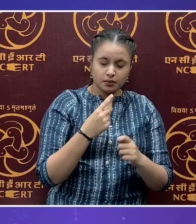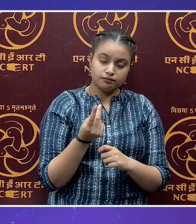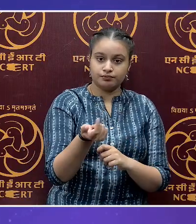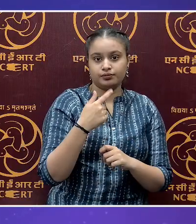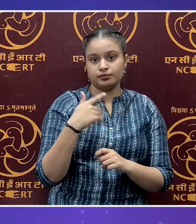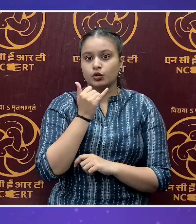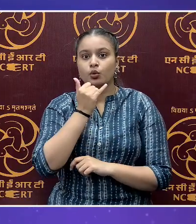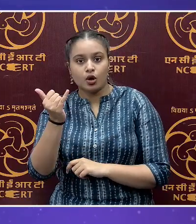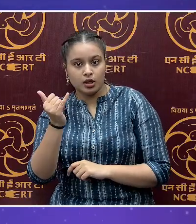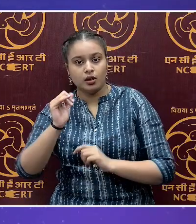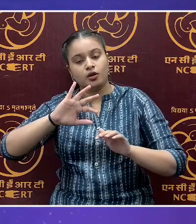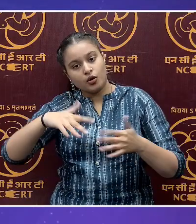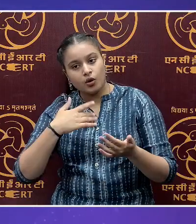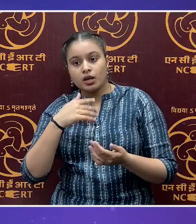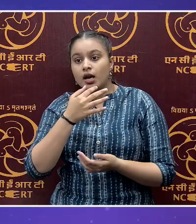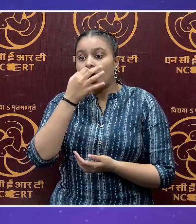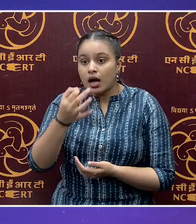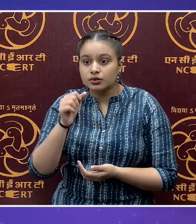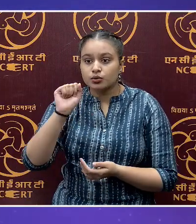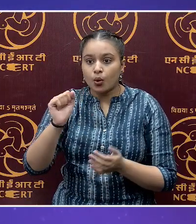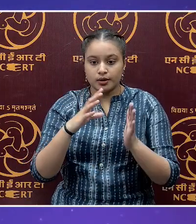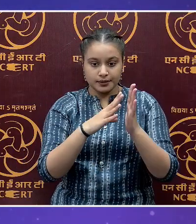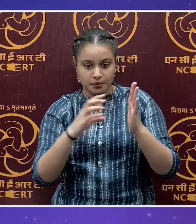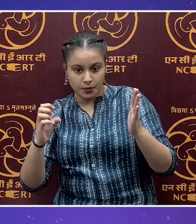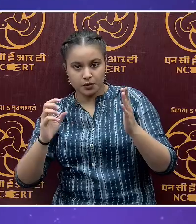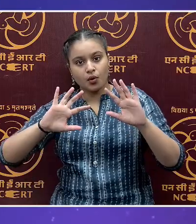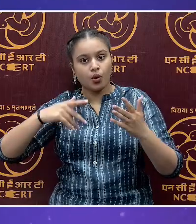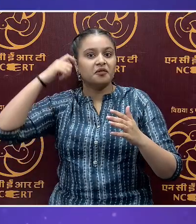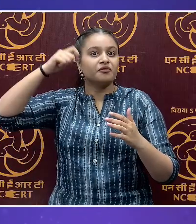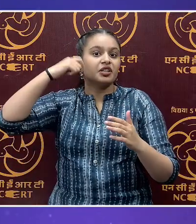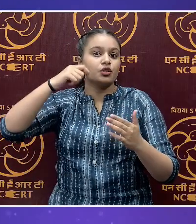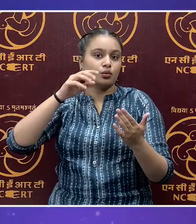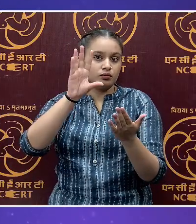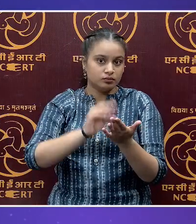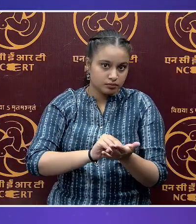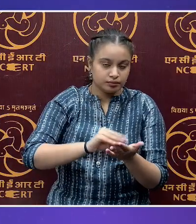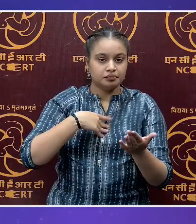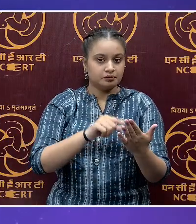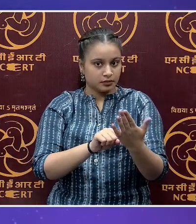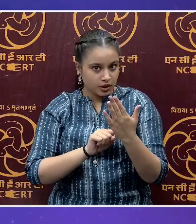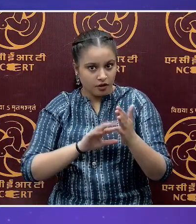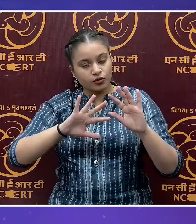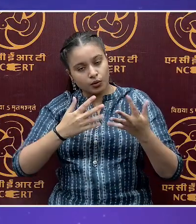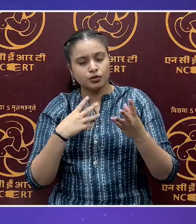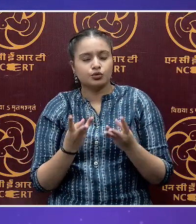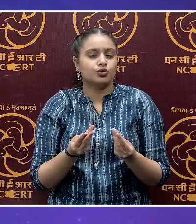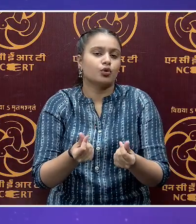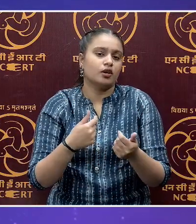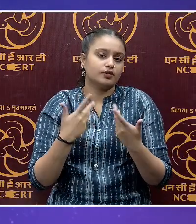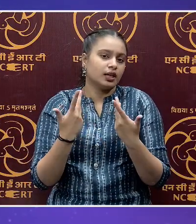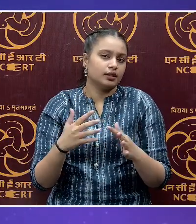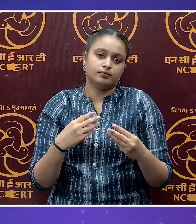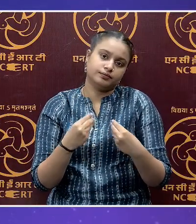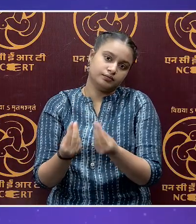you, and they may ask you that give a screenshot or a video recording. So please provide, so that dedicated solution will be given to you